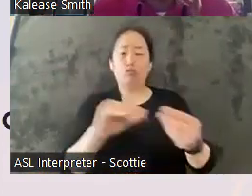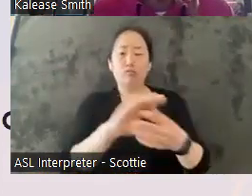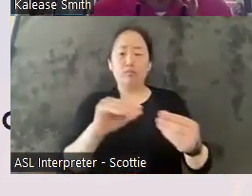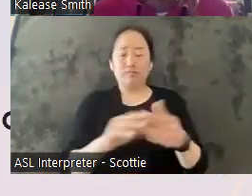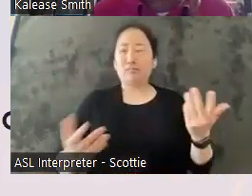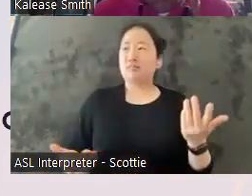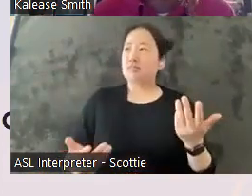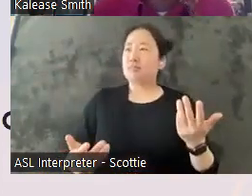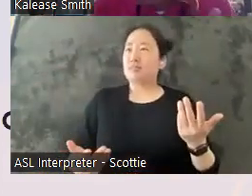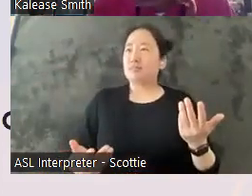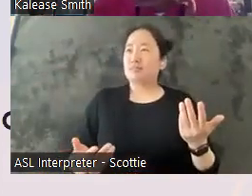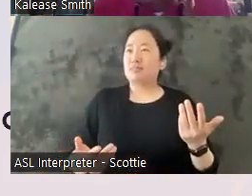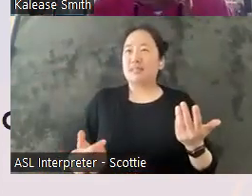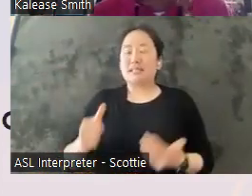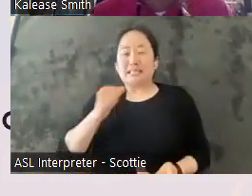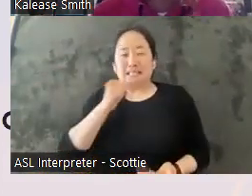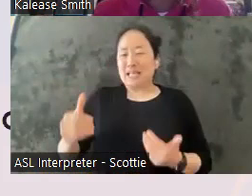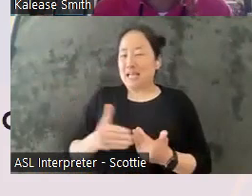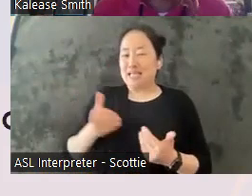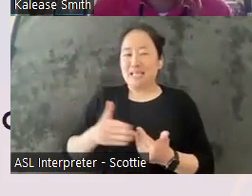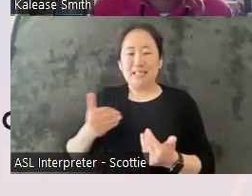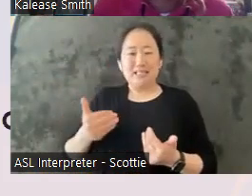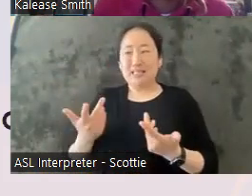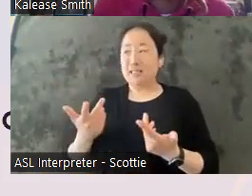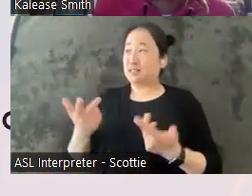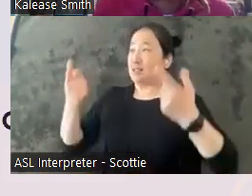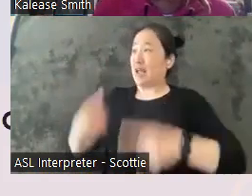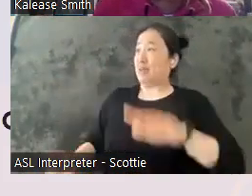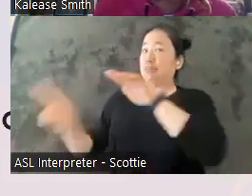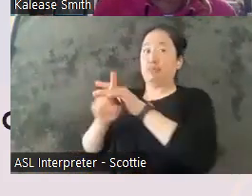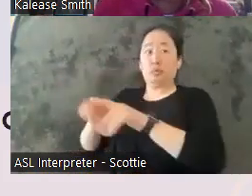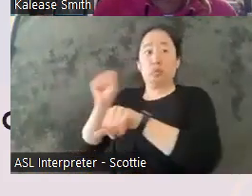address those kind of issues in the workplace, for sure.